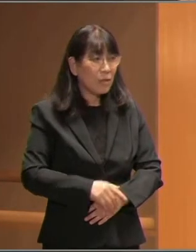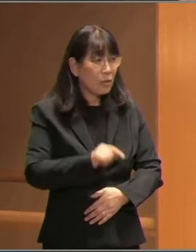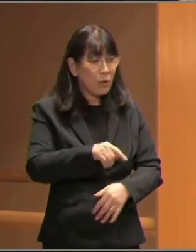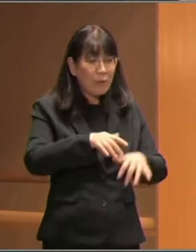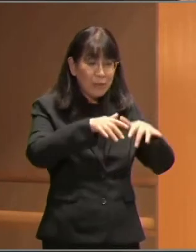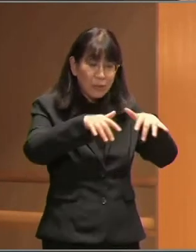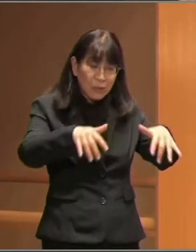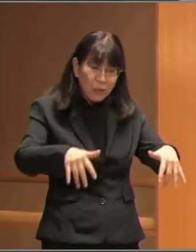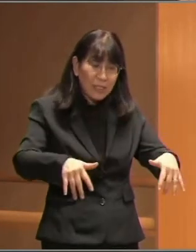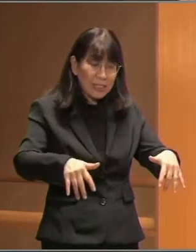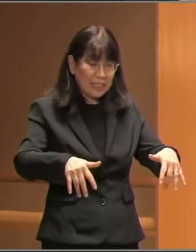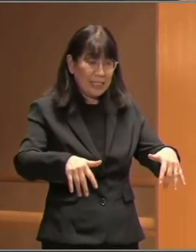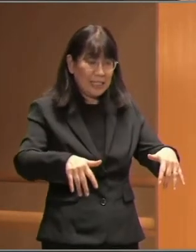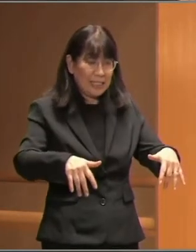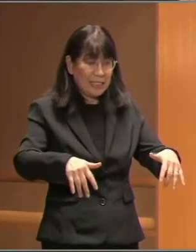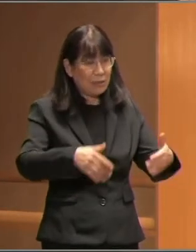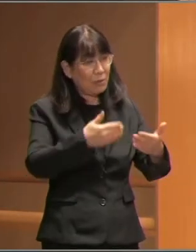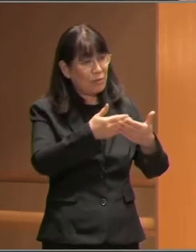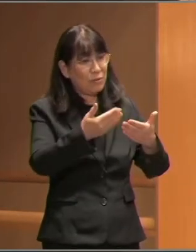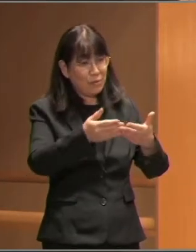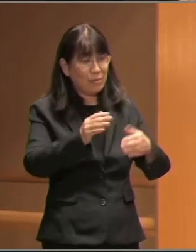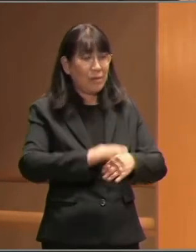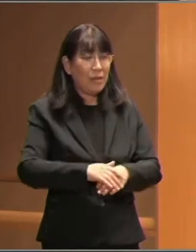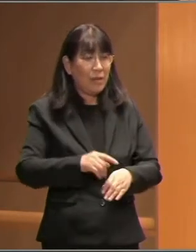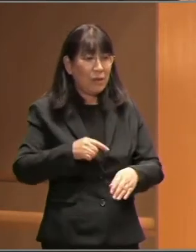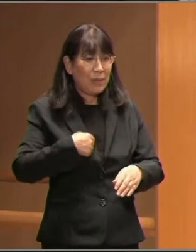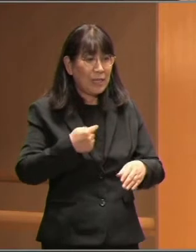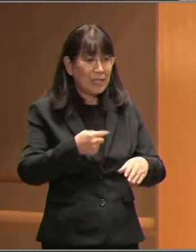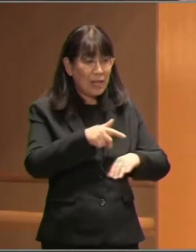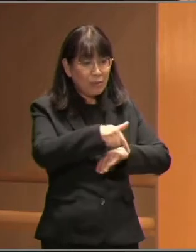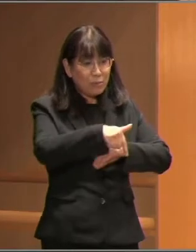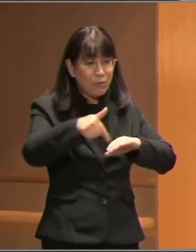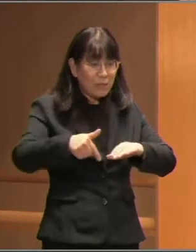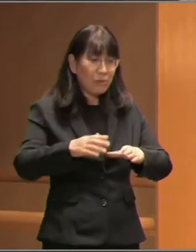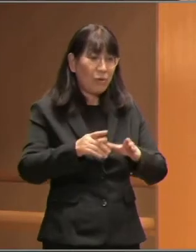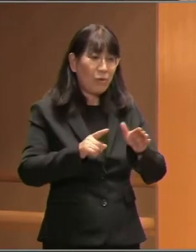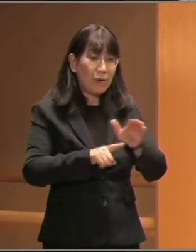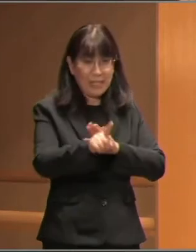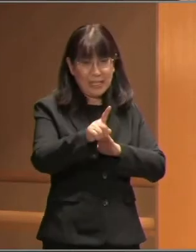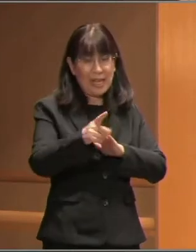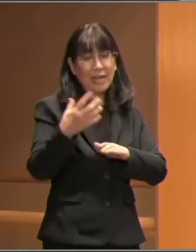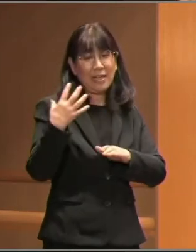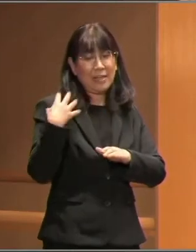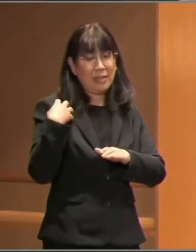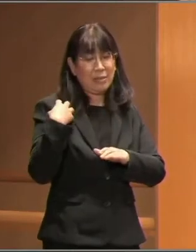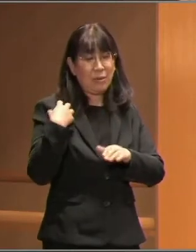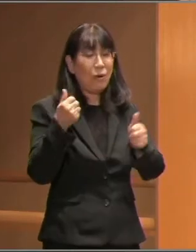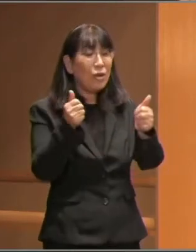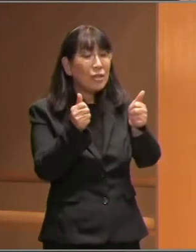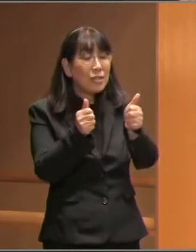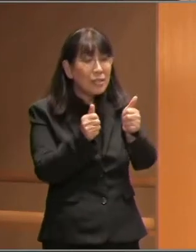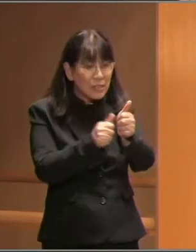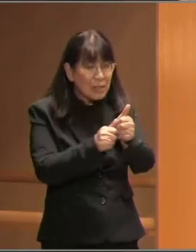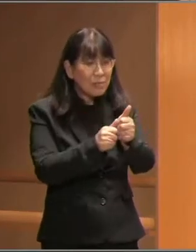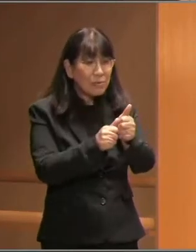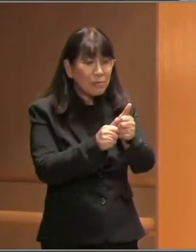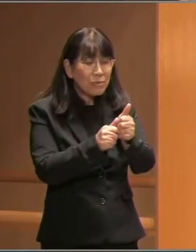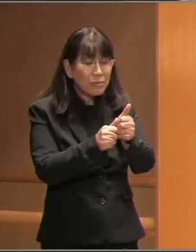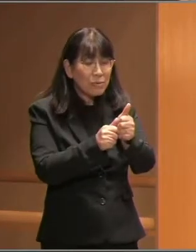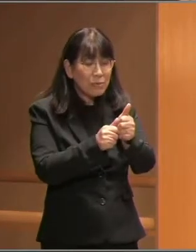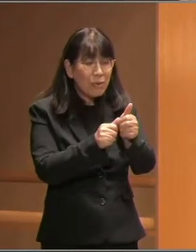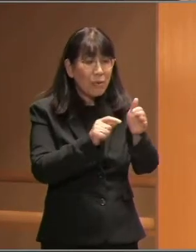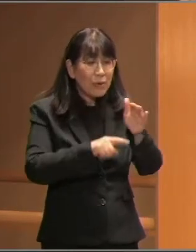This is the organization chart of this NCV project. I myself is a project leader, and the